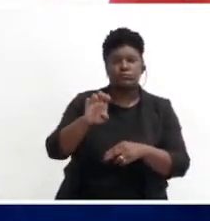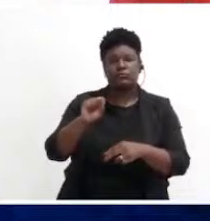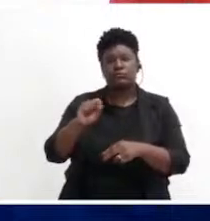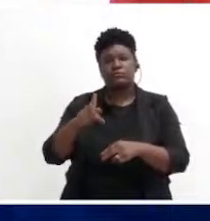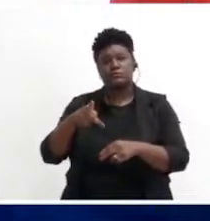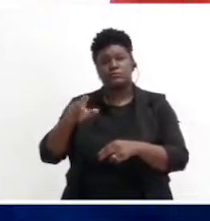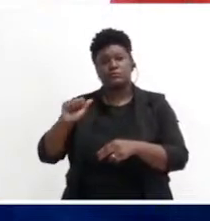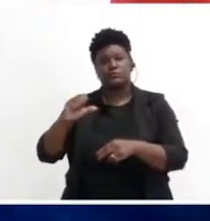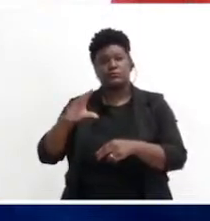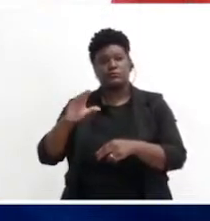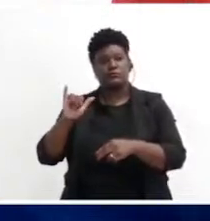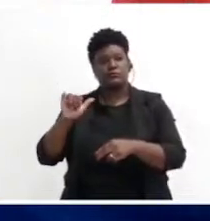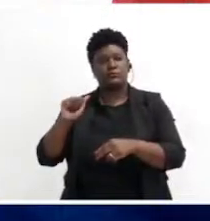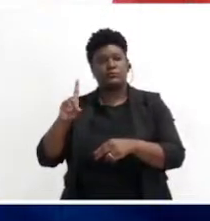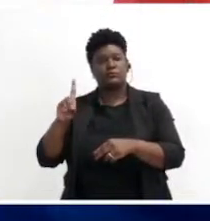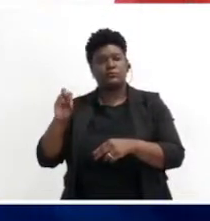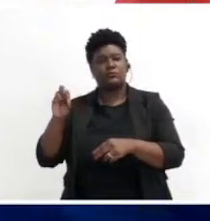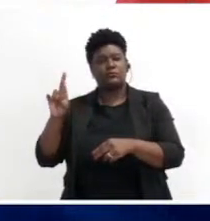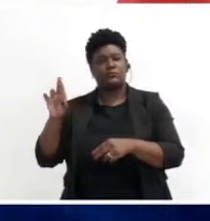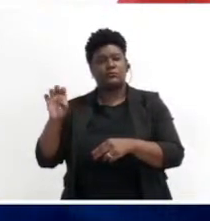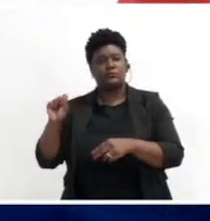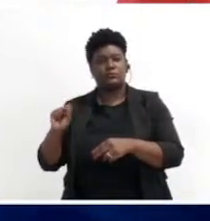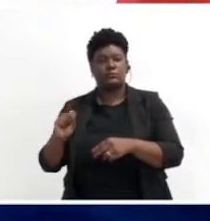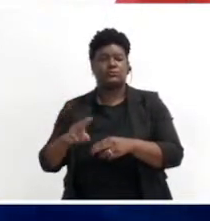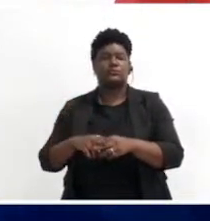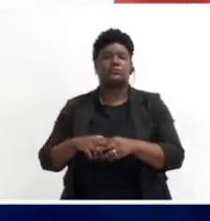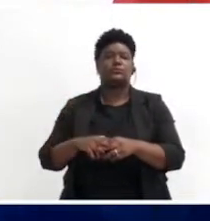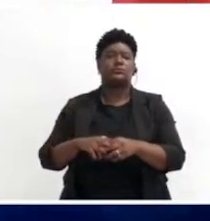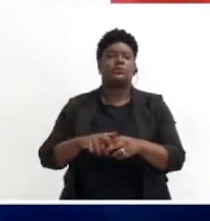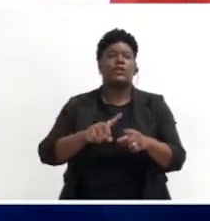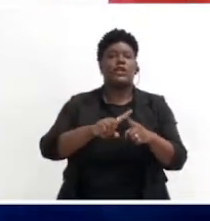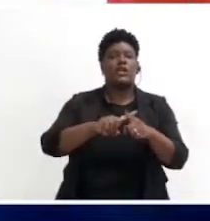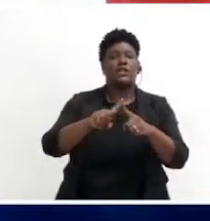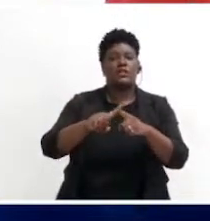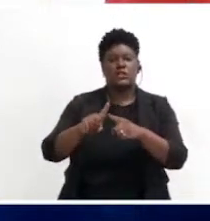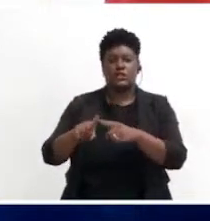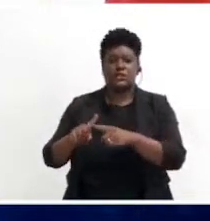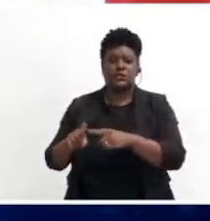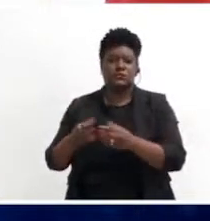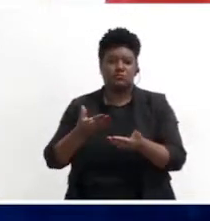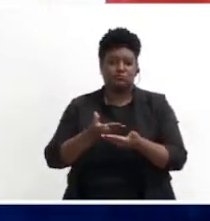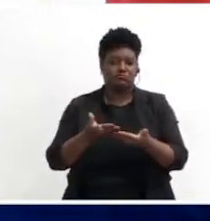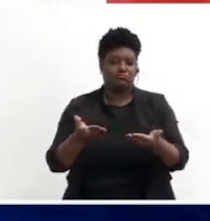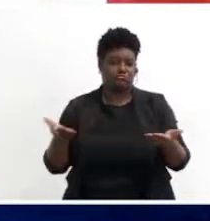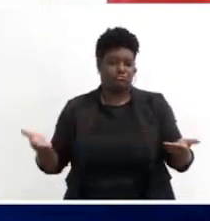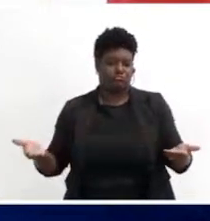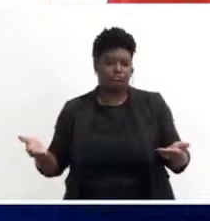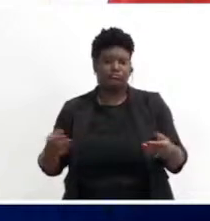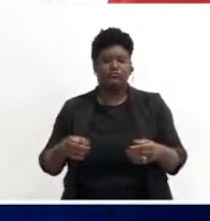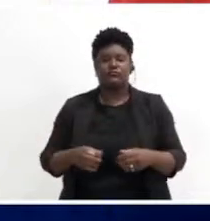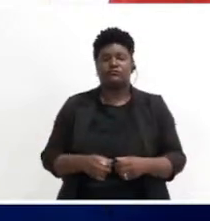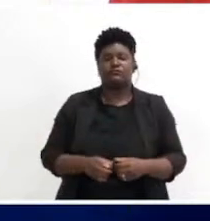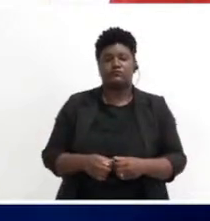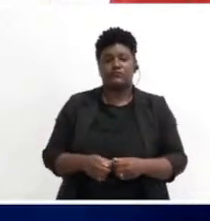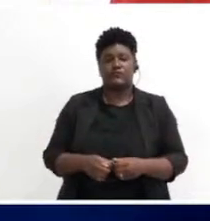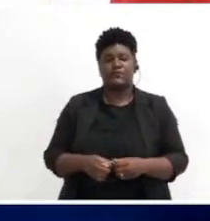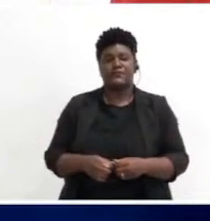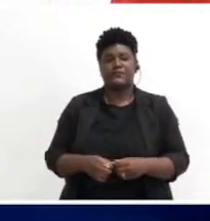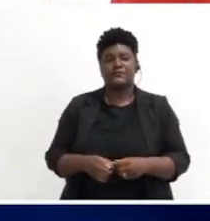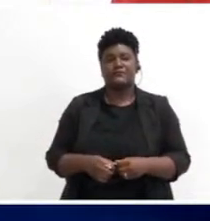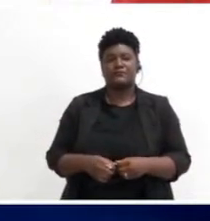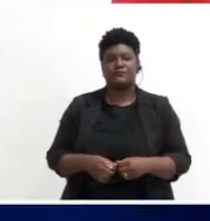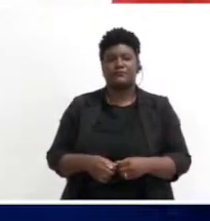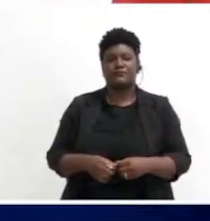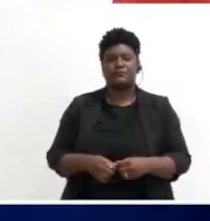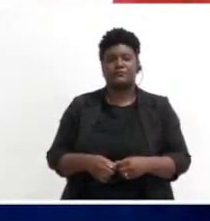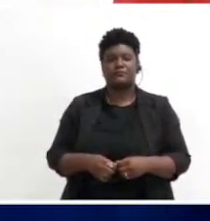sputtered material, which means that you're just impinging on a surface of a metal